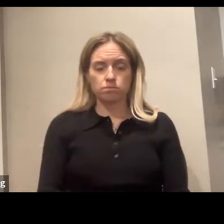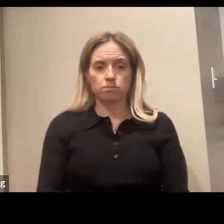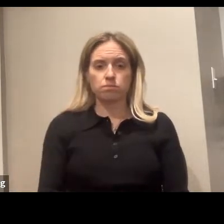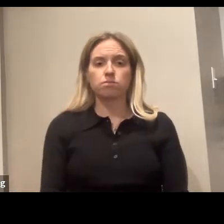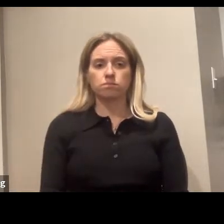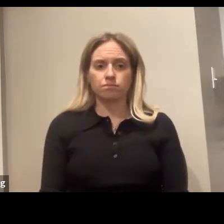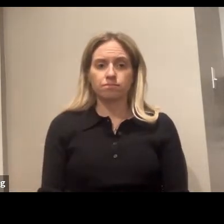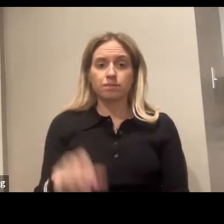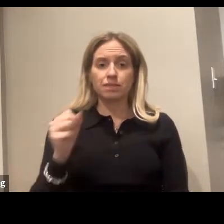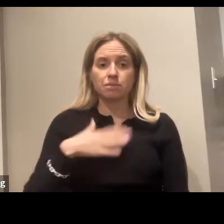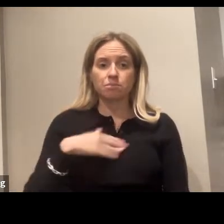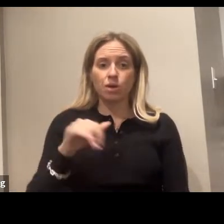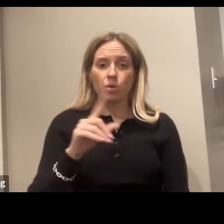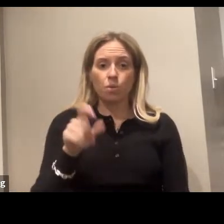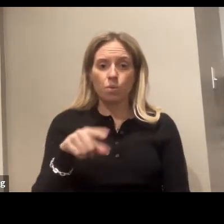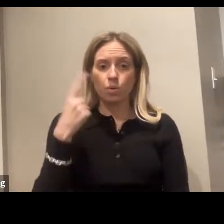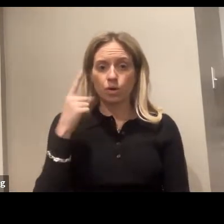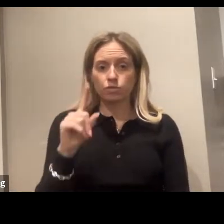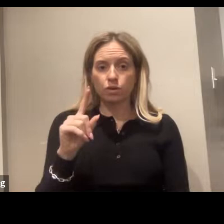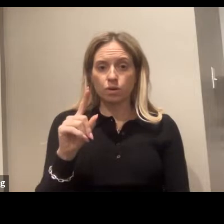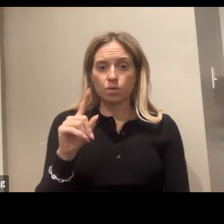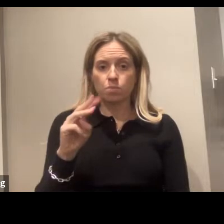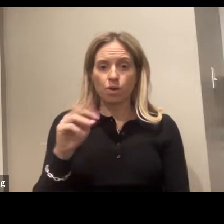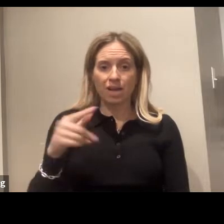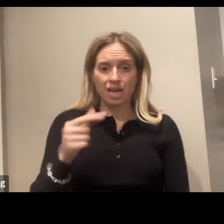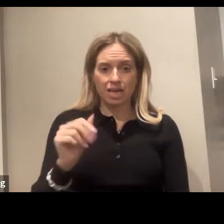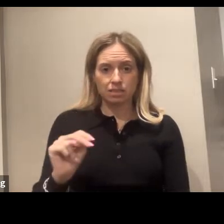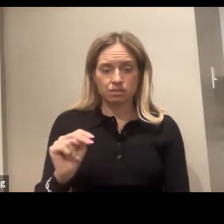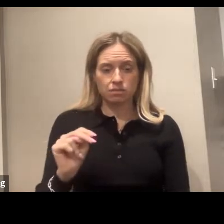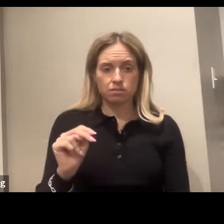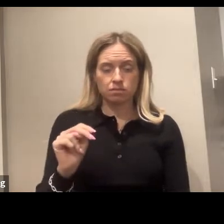Yes, my question is for Mr. Horgan.